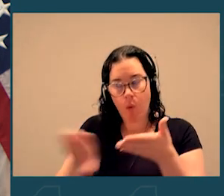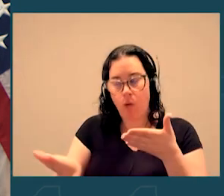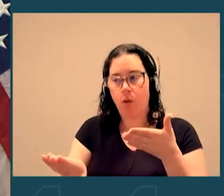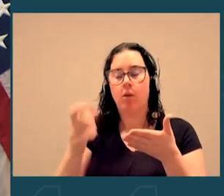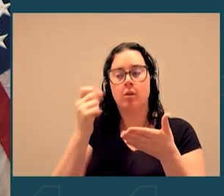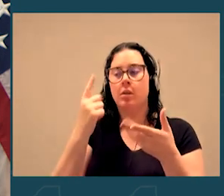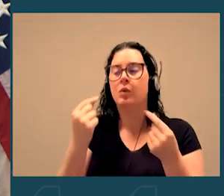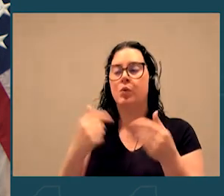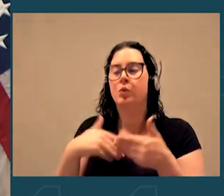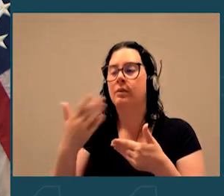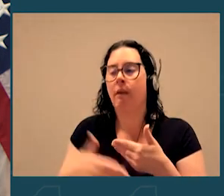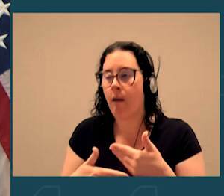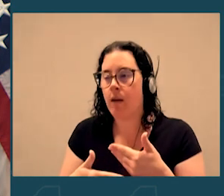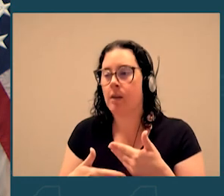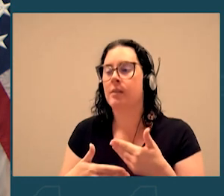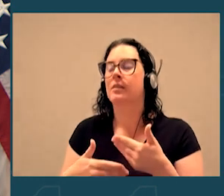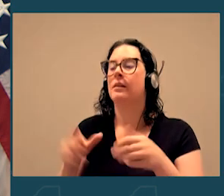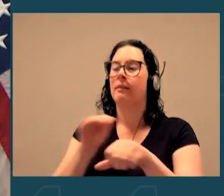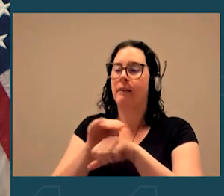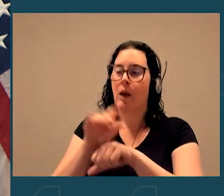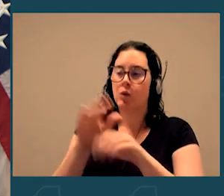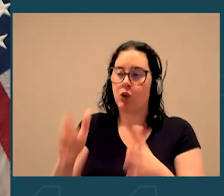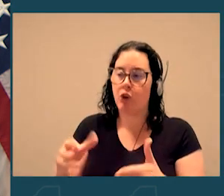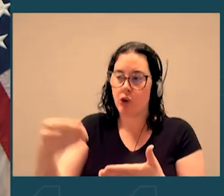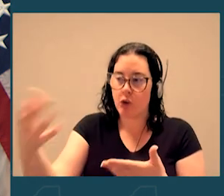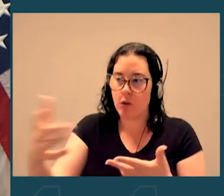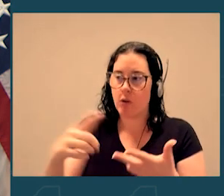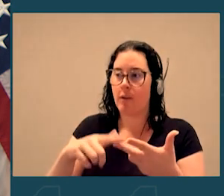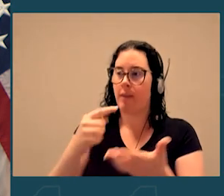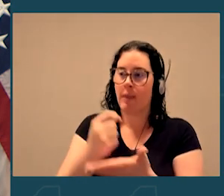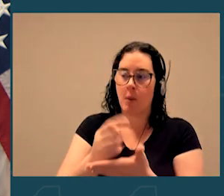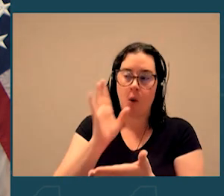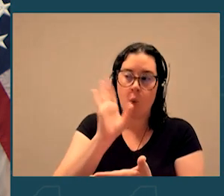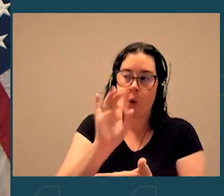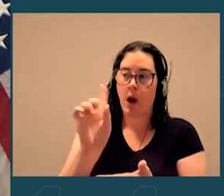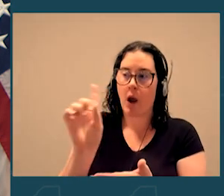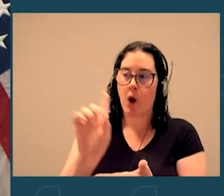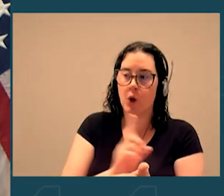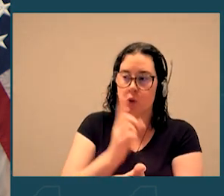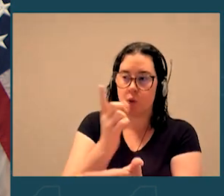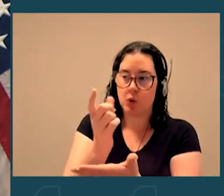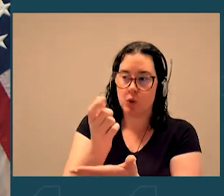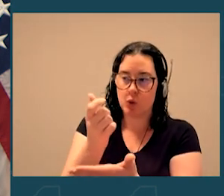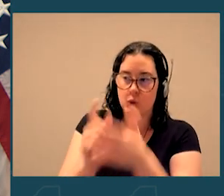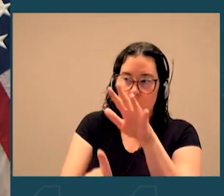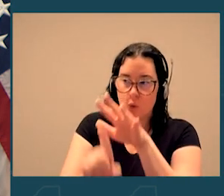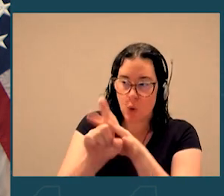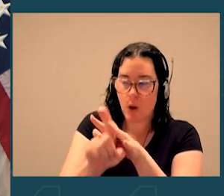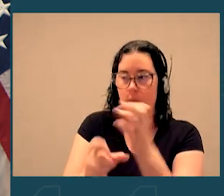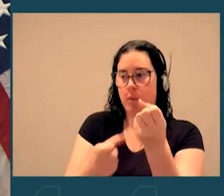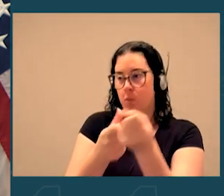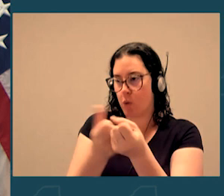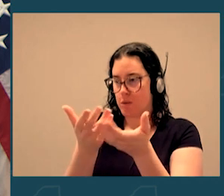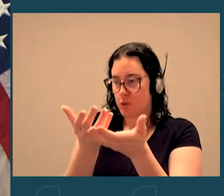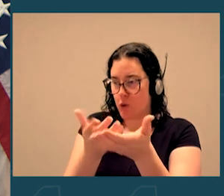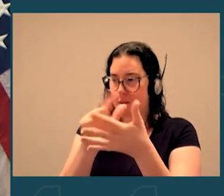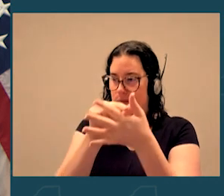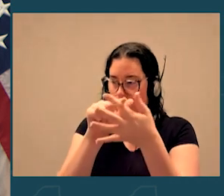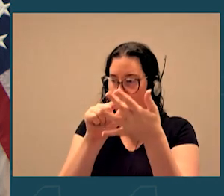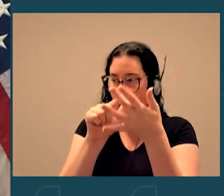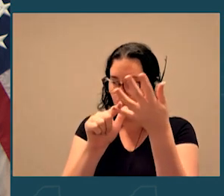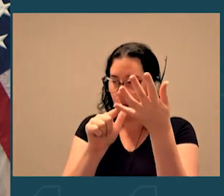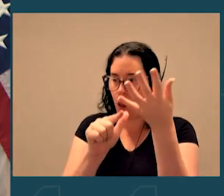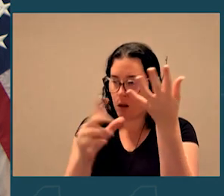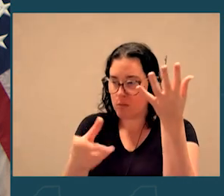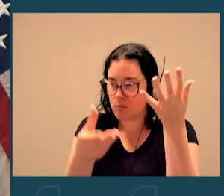step. Here's the counselor, here's the therapist, here's where you show up, here's the supportive services, here is the facility where you